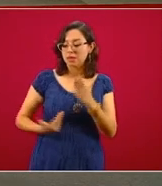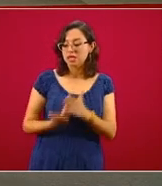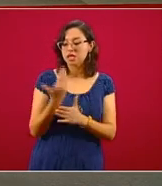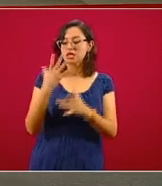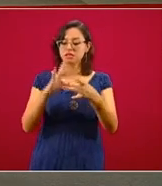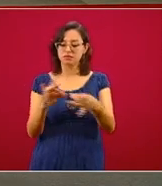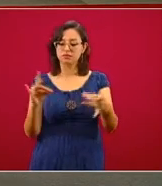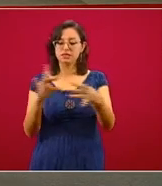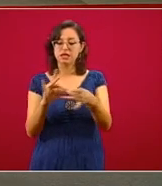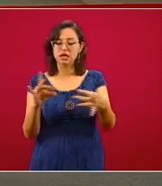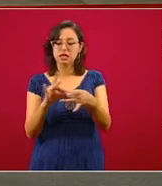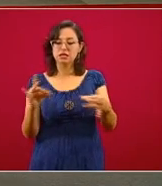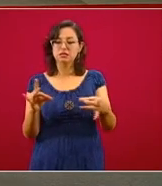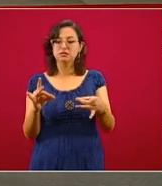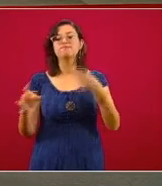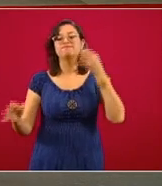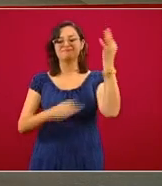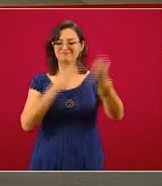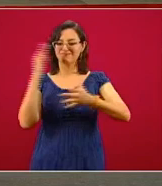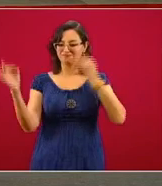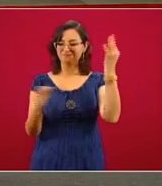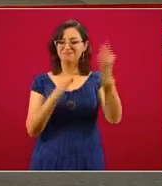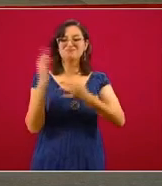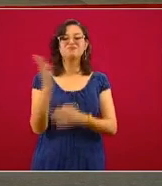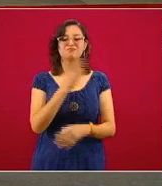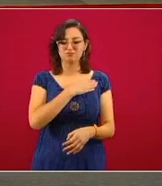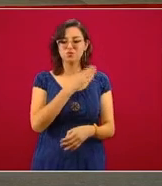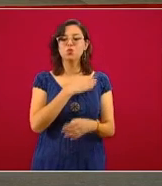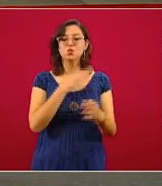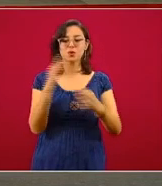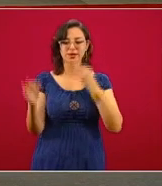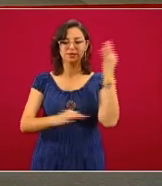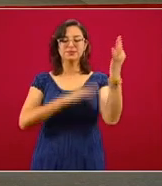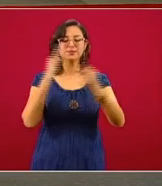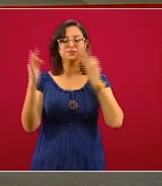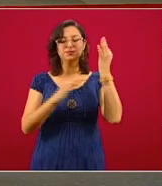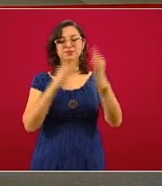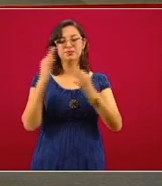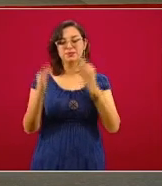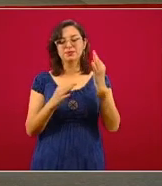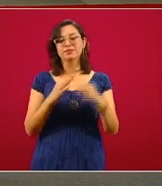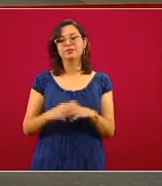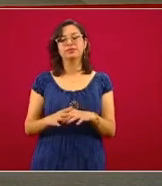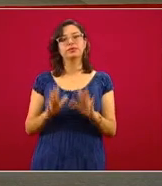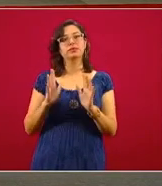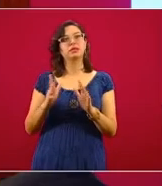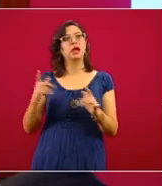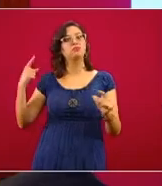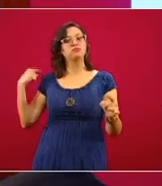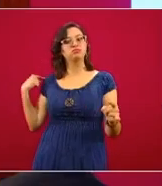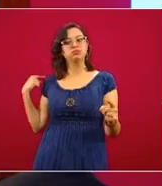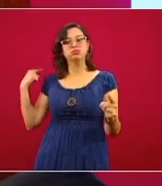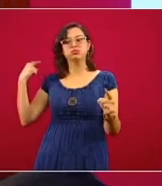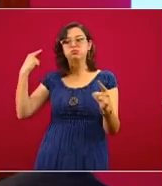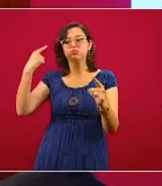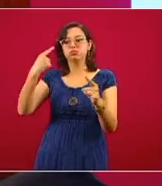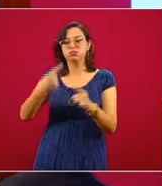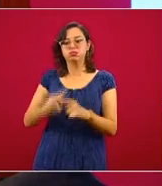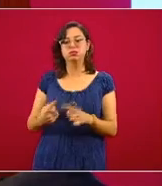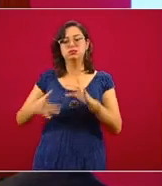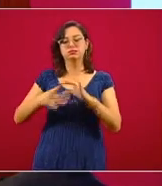I want to call your attention to a very important news that we have been discussing for